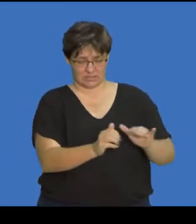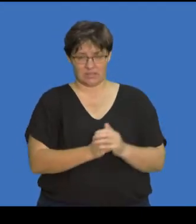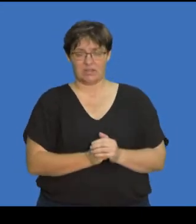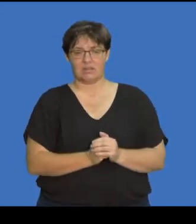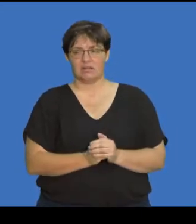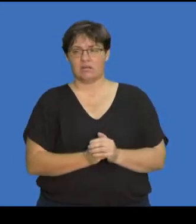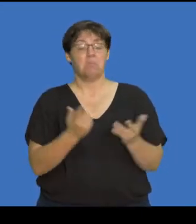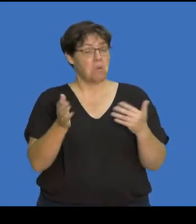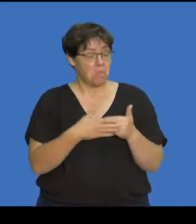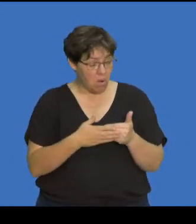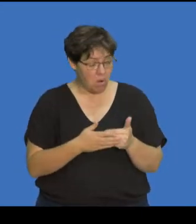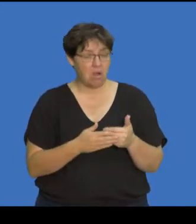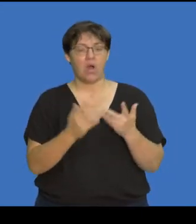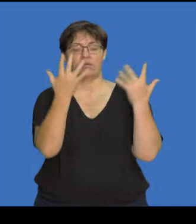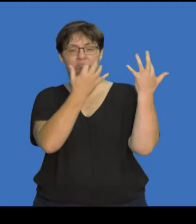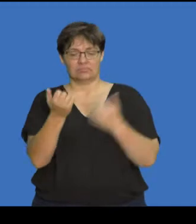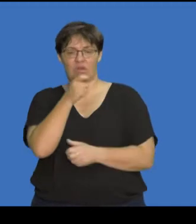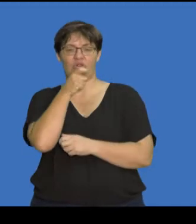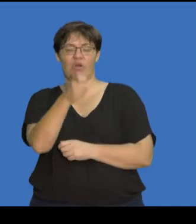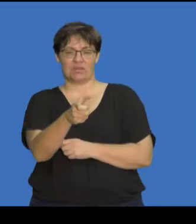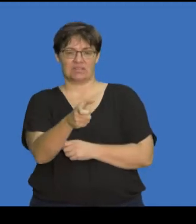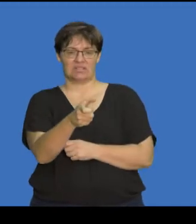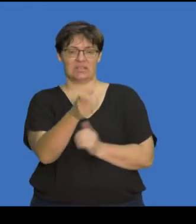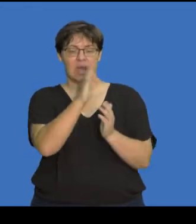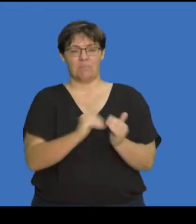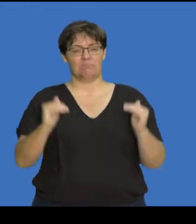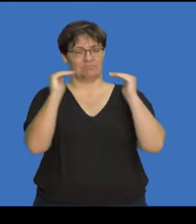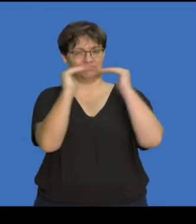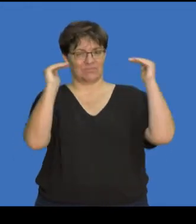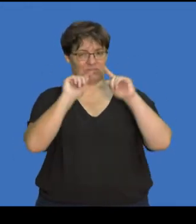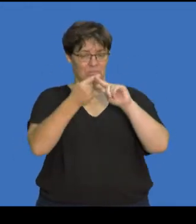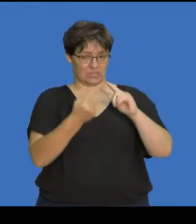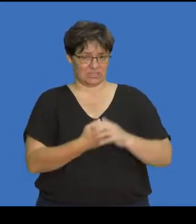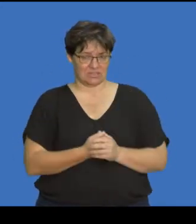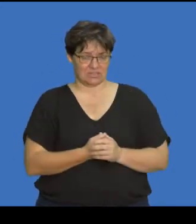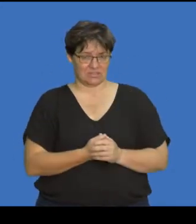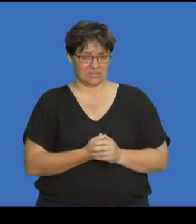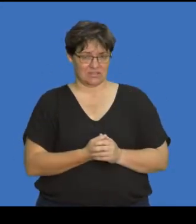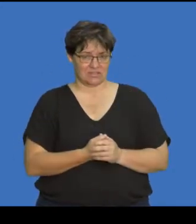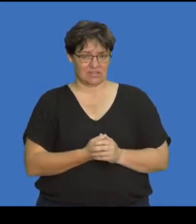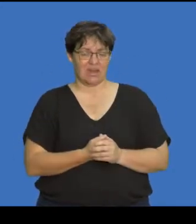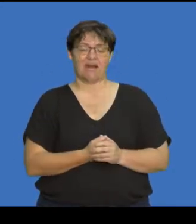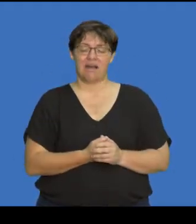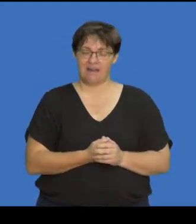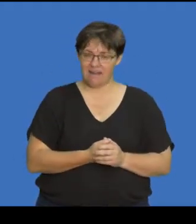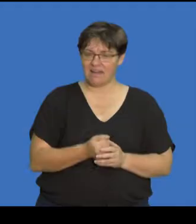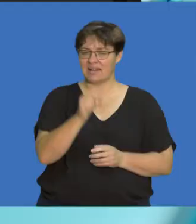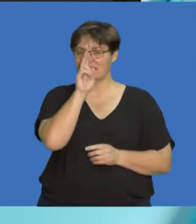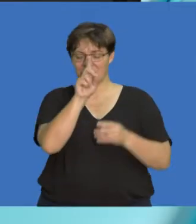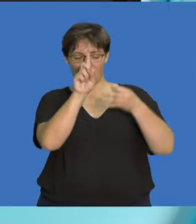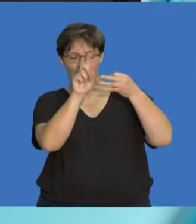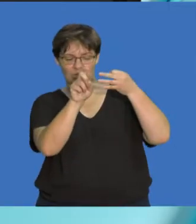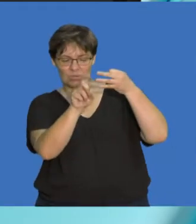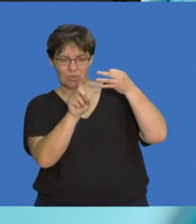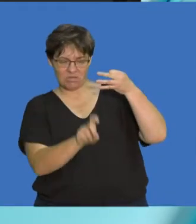to calculate and comment on the break-even point for this business. So once again, you can see, well, by looking at the questions, it tells